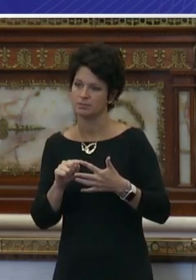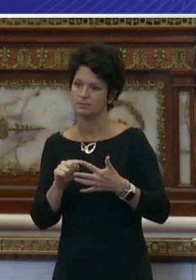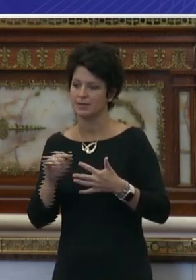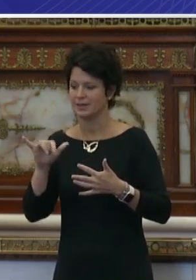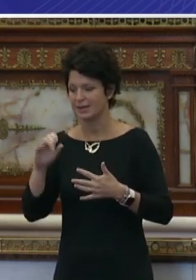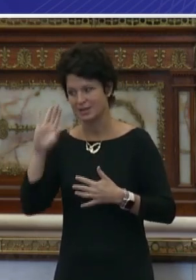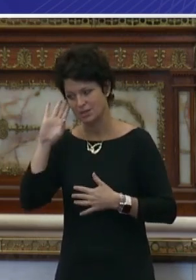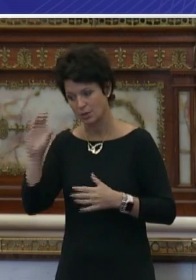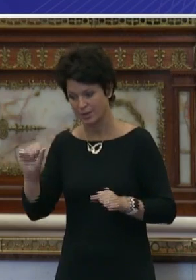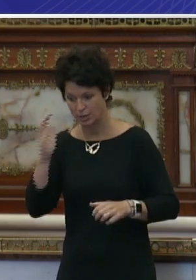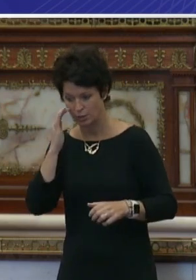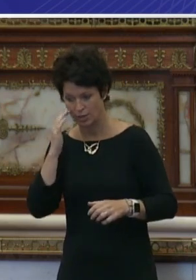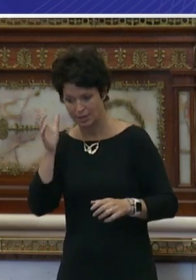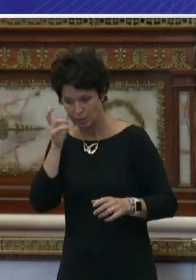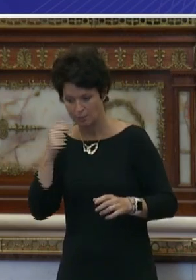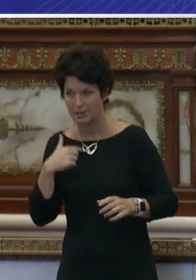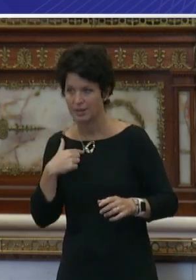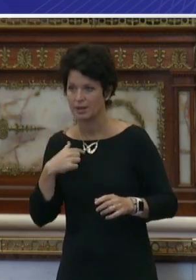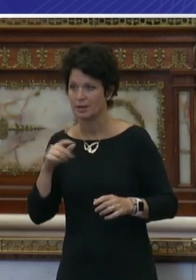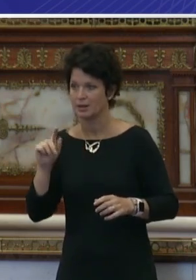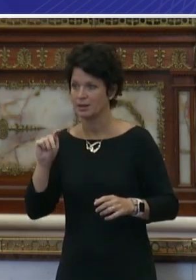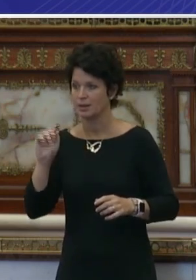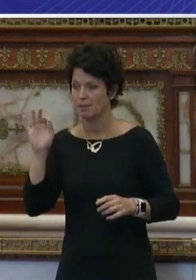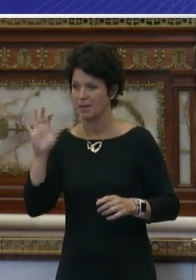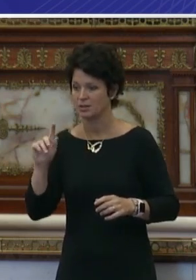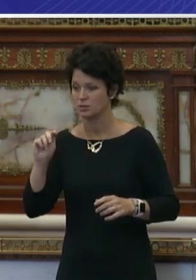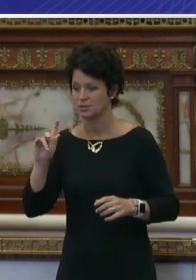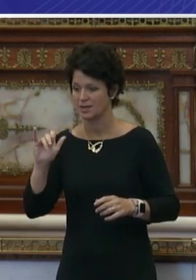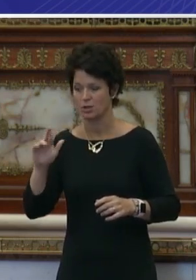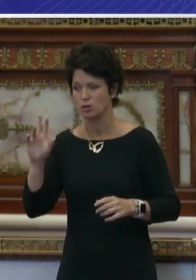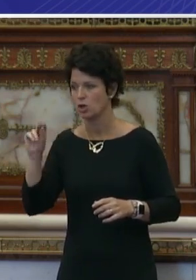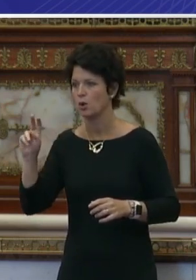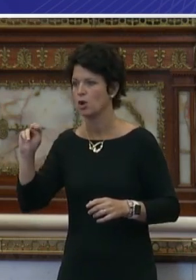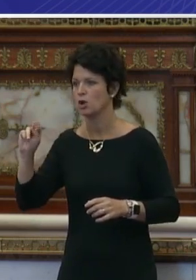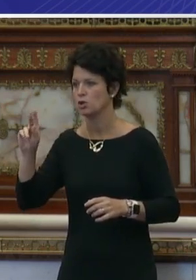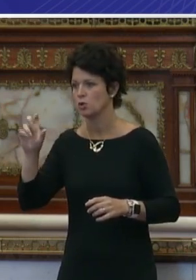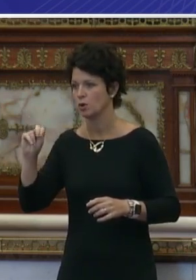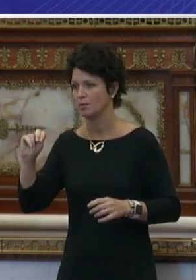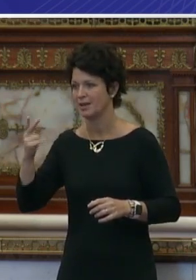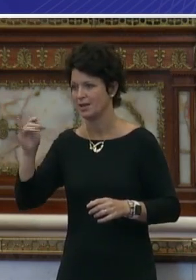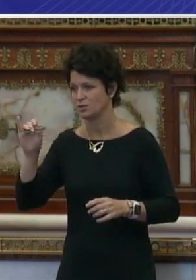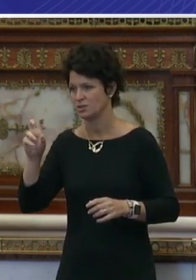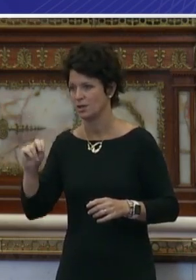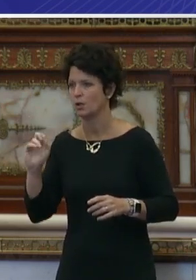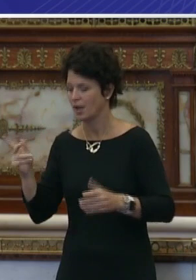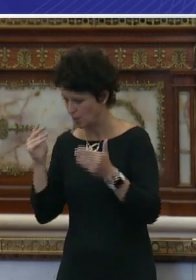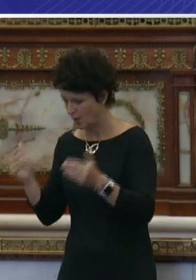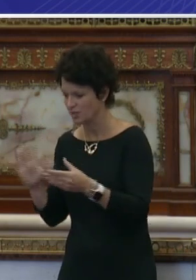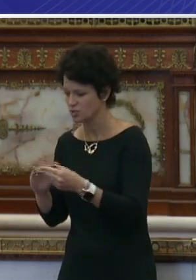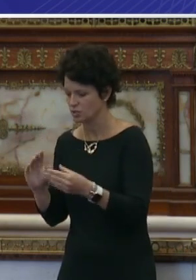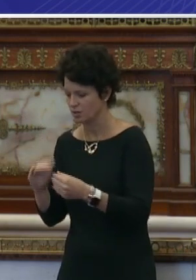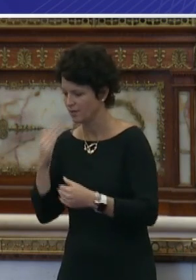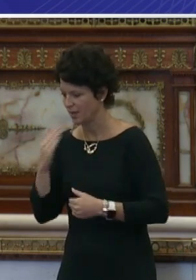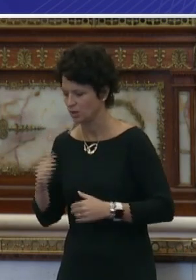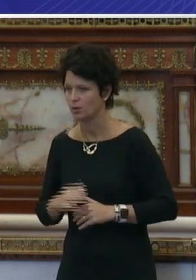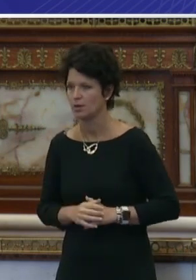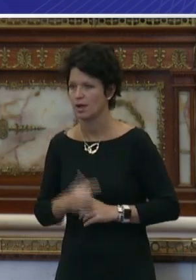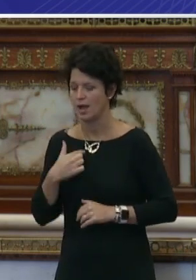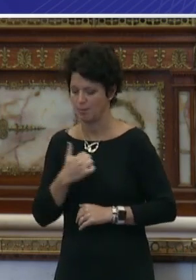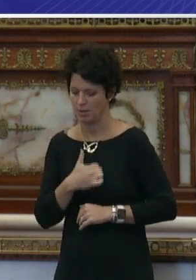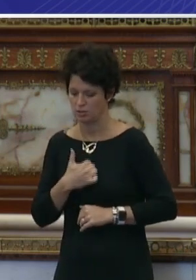Yes, hello. Can you hear me? Oh, Pastor Tyler. No, this is Norman Henderson. Okay, all right. Go ahead, Mr. Henderson. I